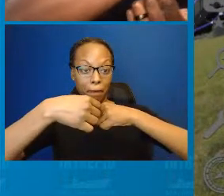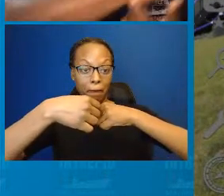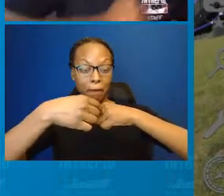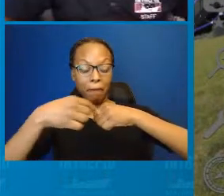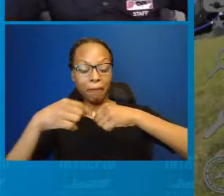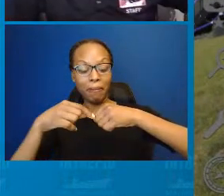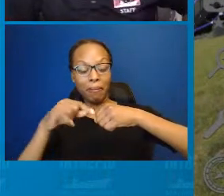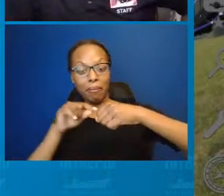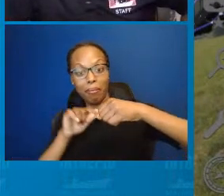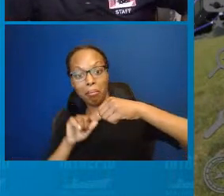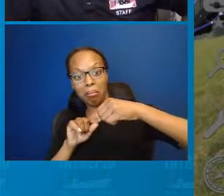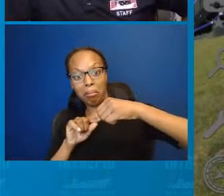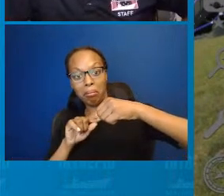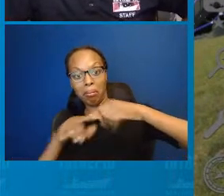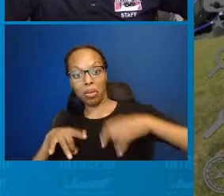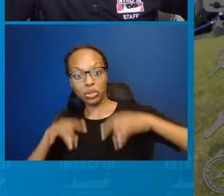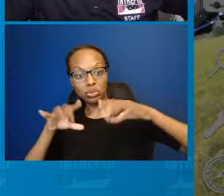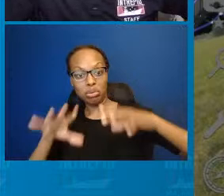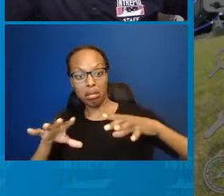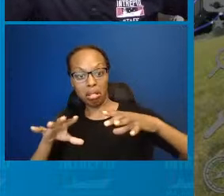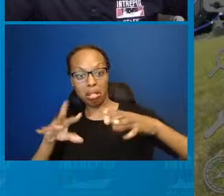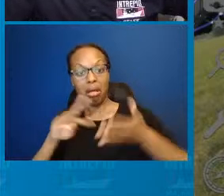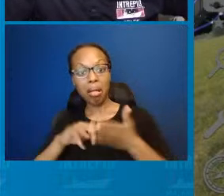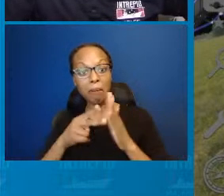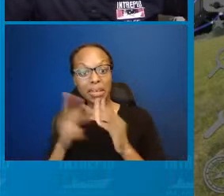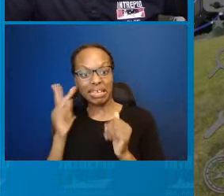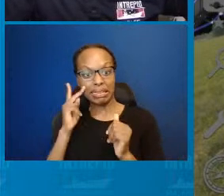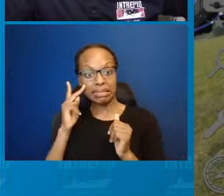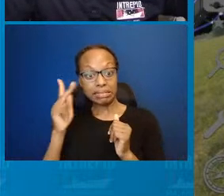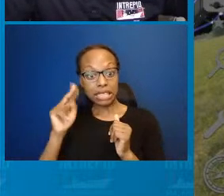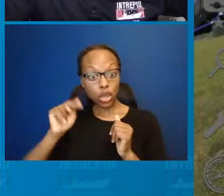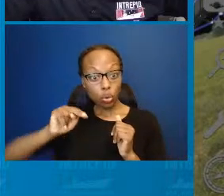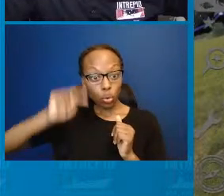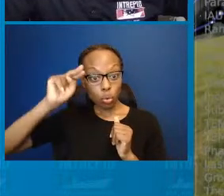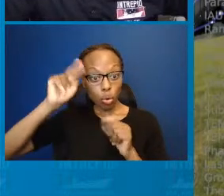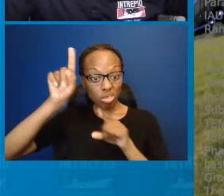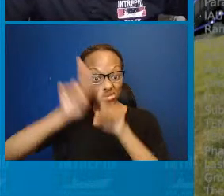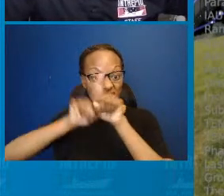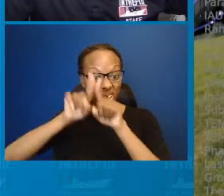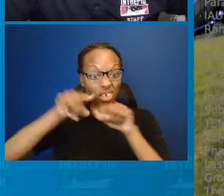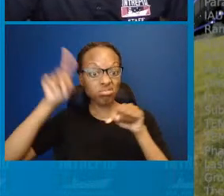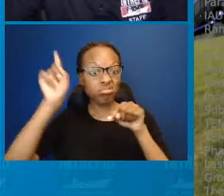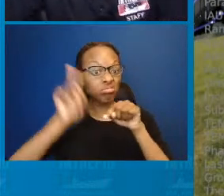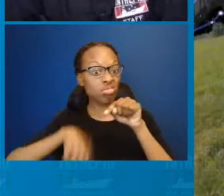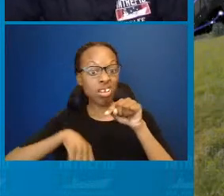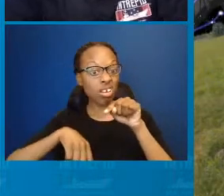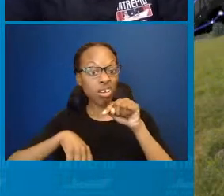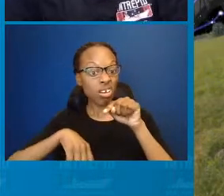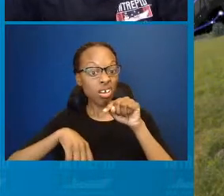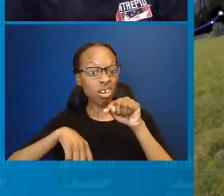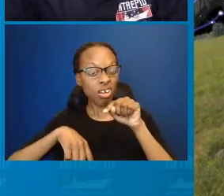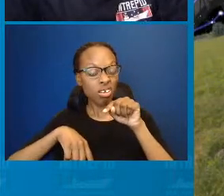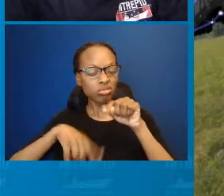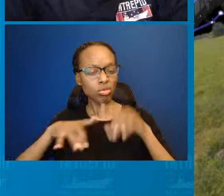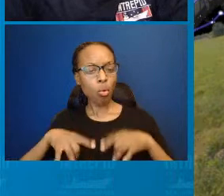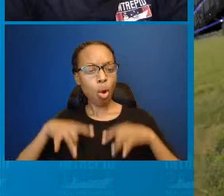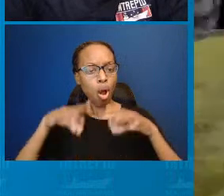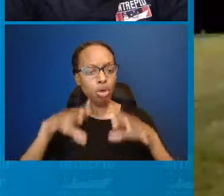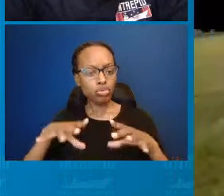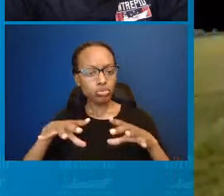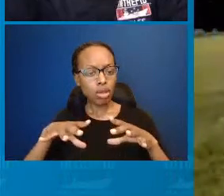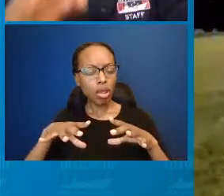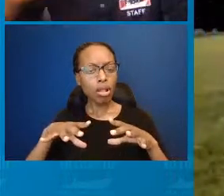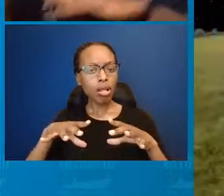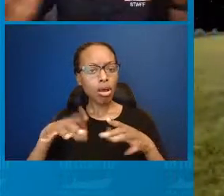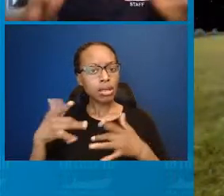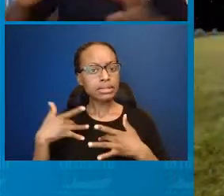here, then Australia wouldn't be able to see the North Star. So how do you all think Australia